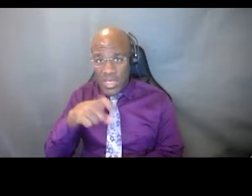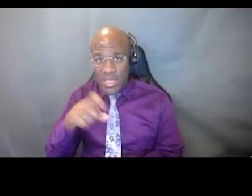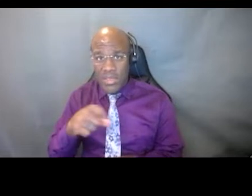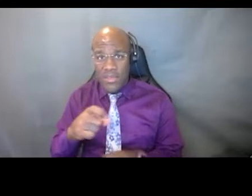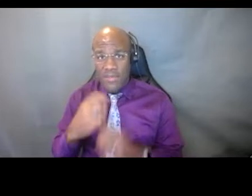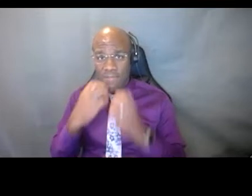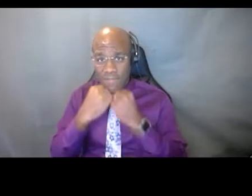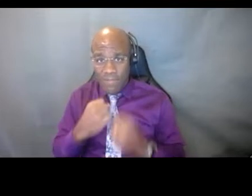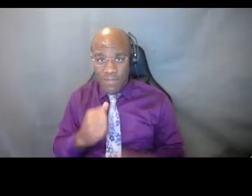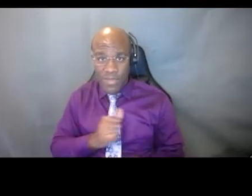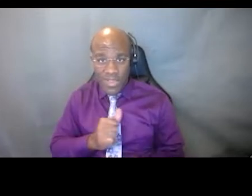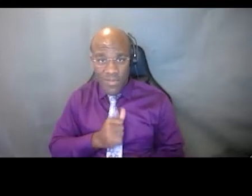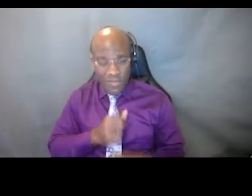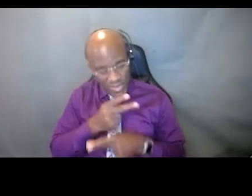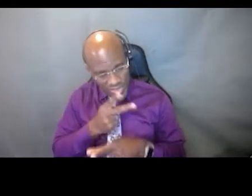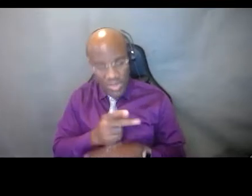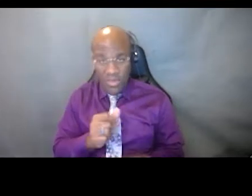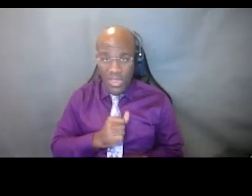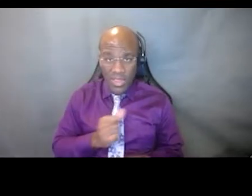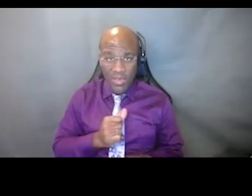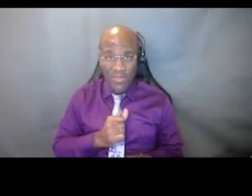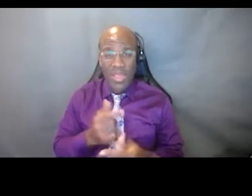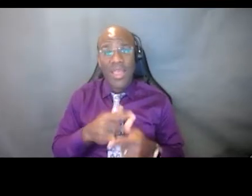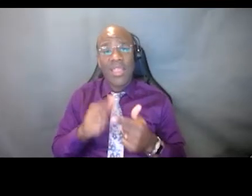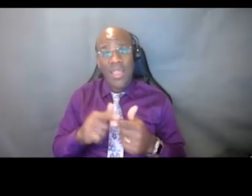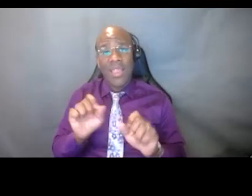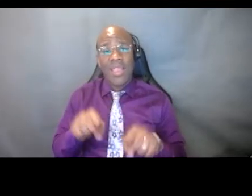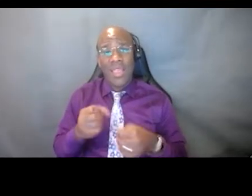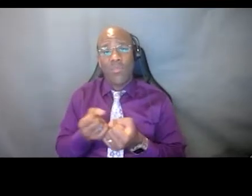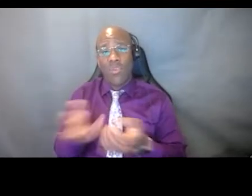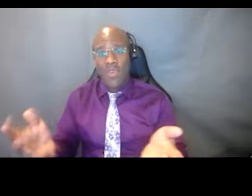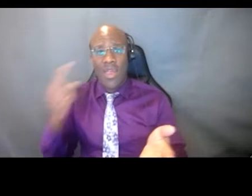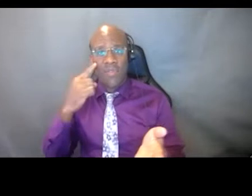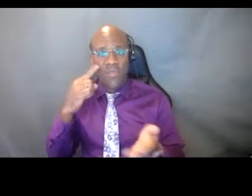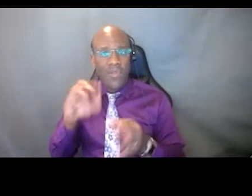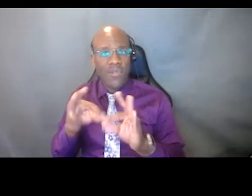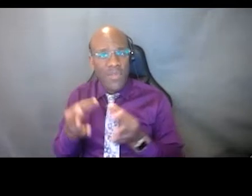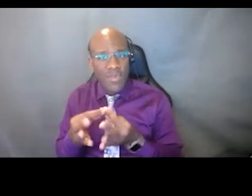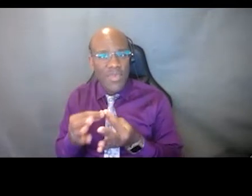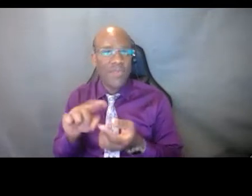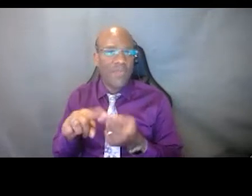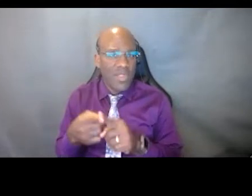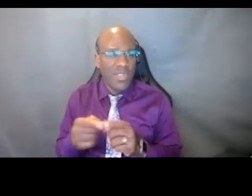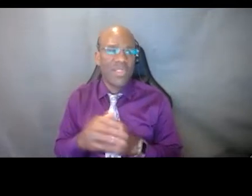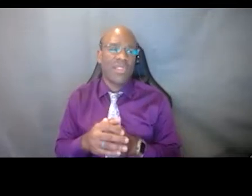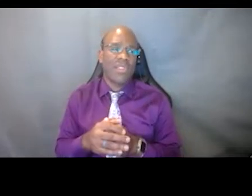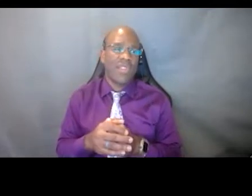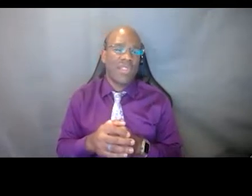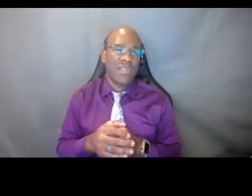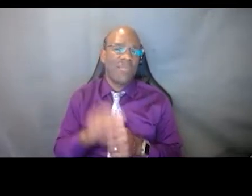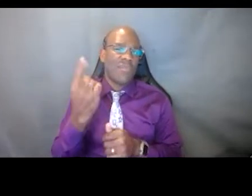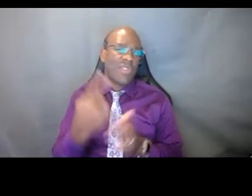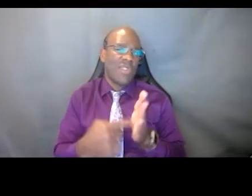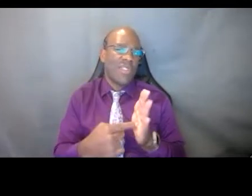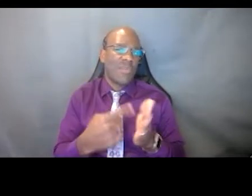that we can continue to provide for our loved ones. So those are the kind of things we kind of engage in. And we also talk about some of the painful